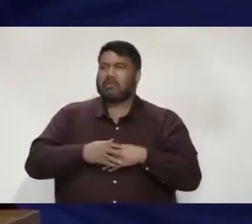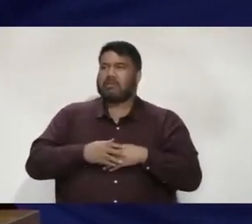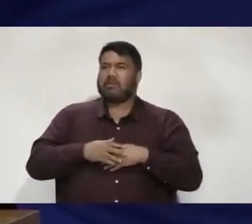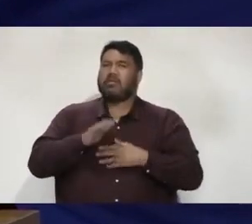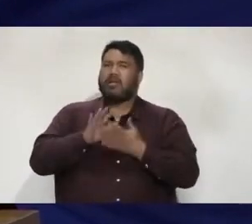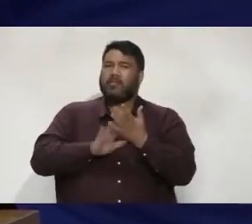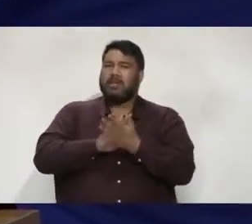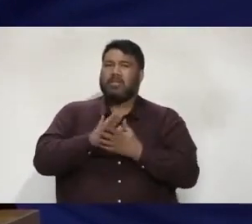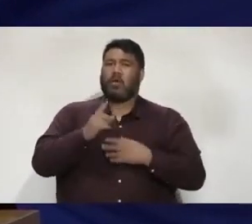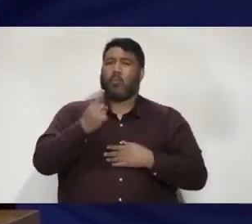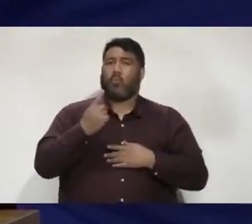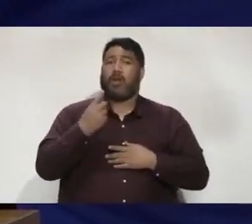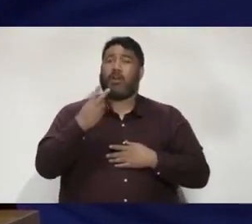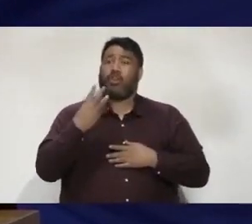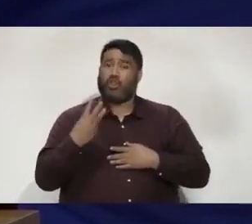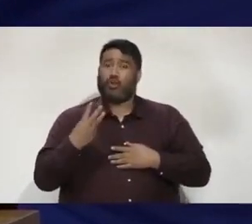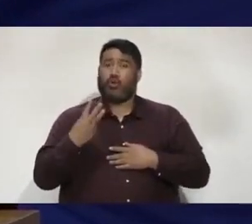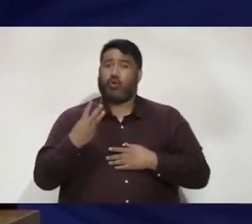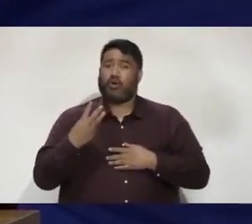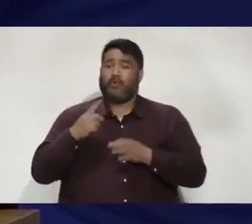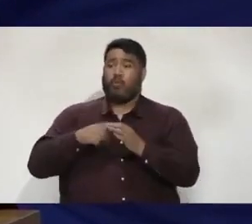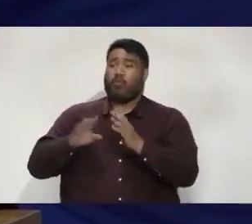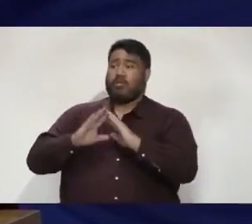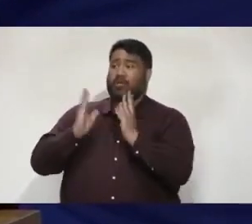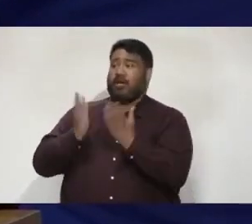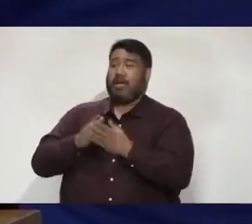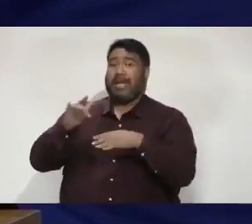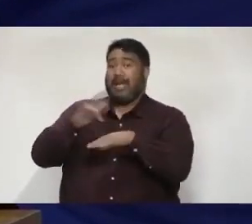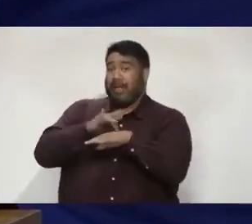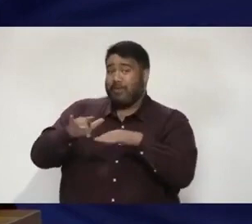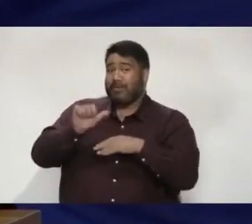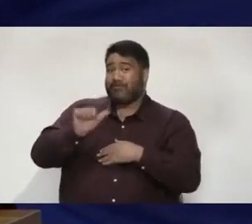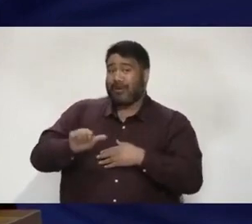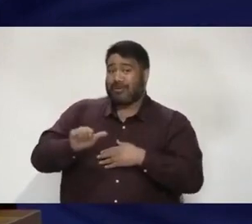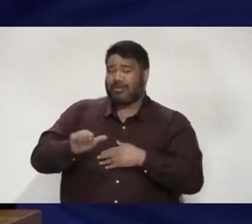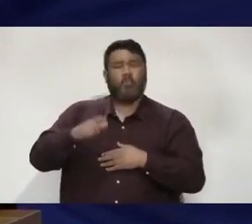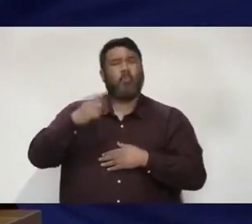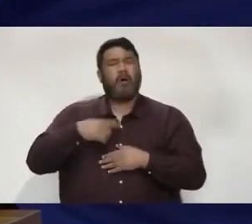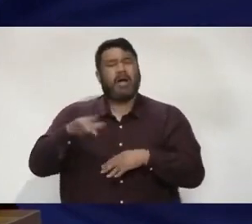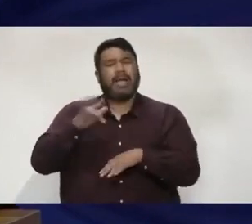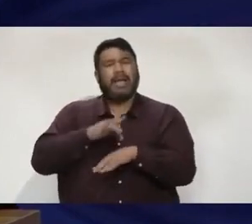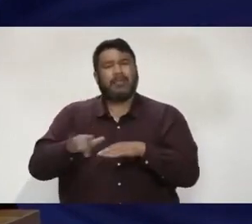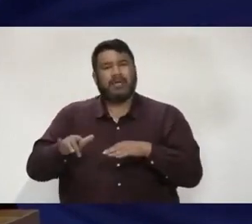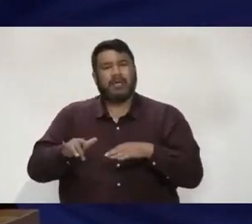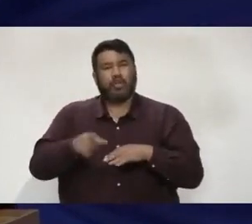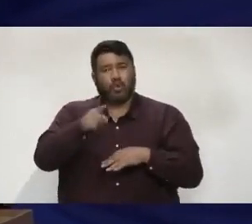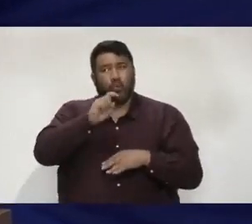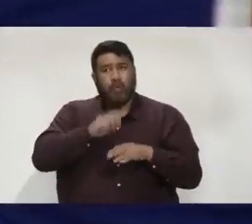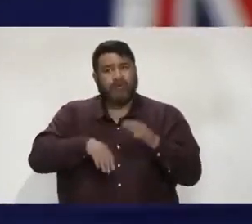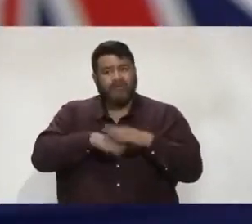MIQ system is currently empty. There's no one in those rooms. Why are they empty, and are you doing something to fill them?